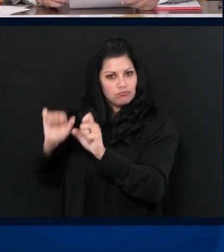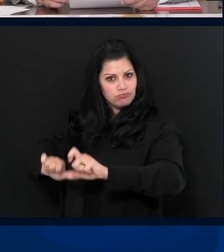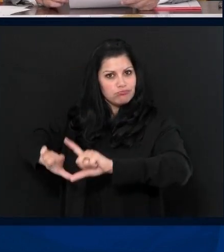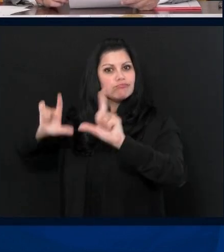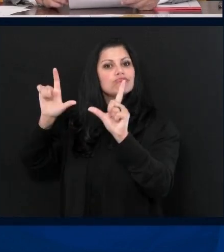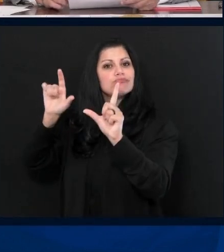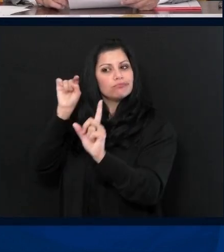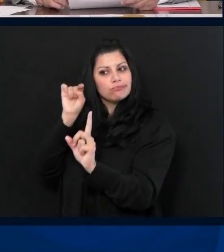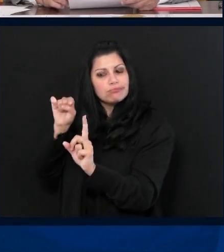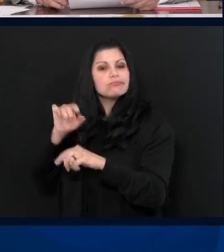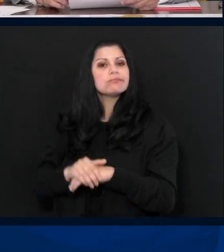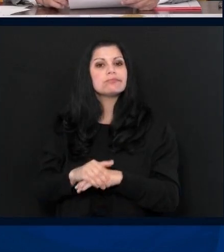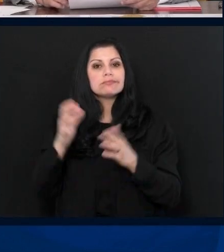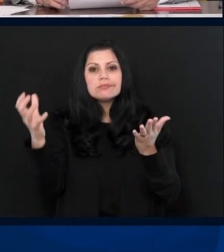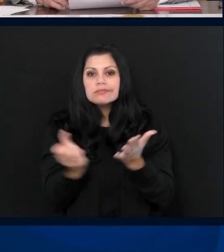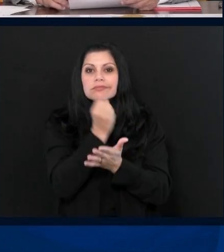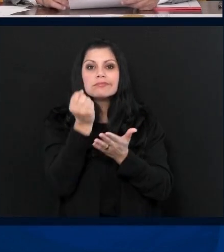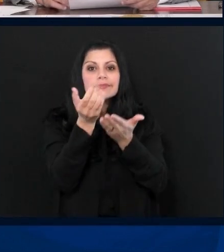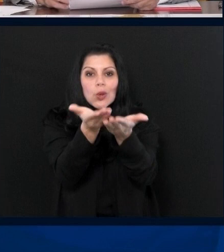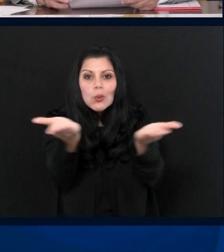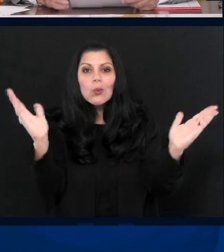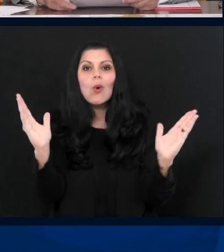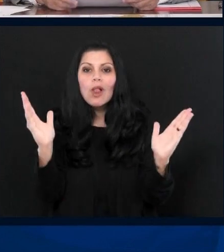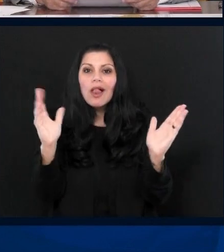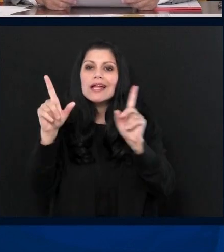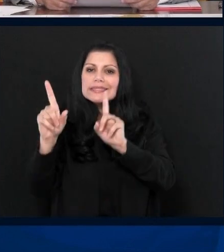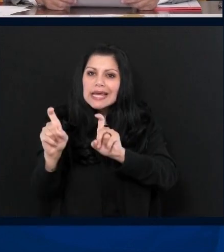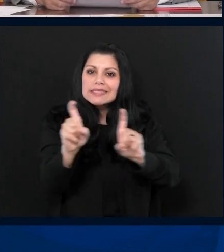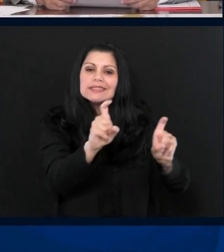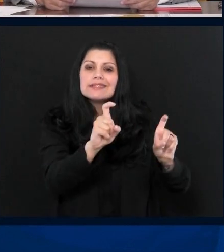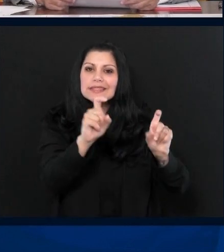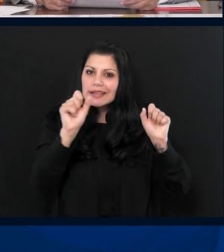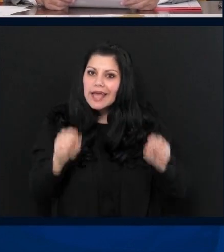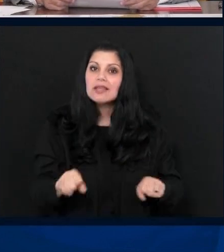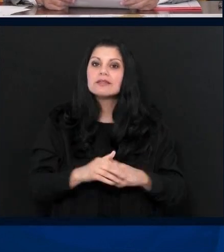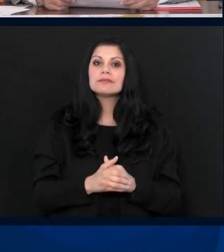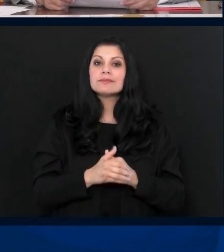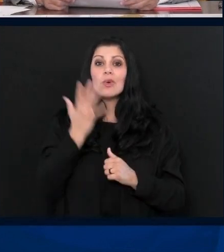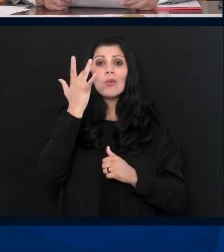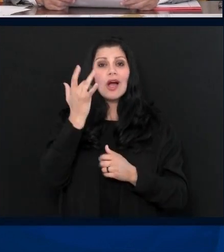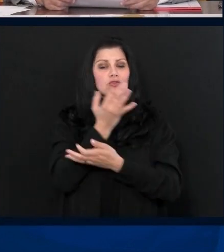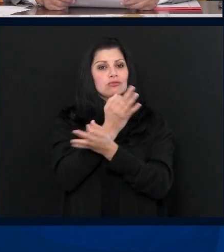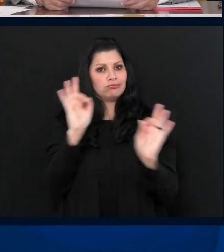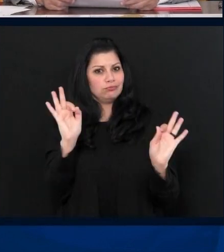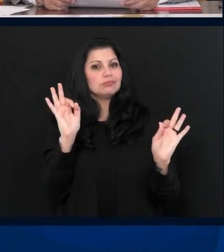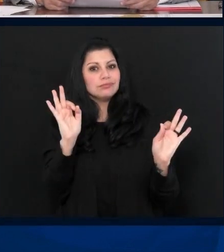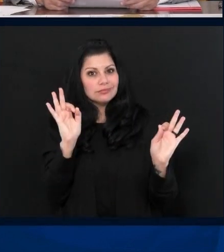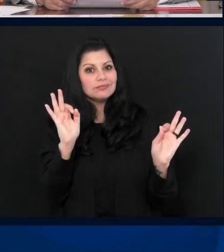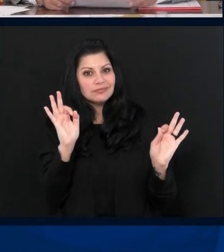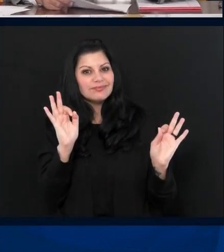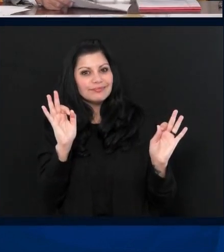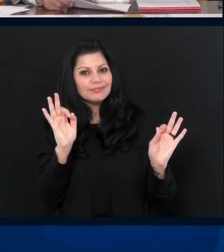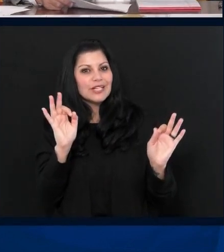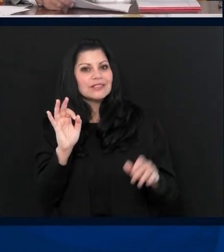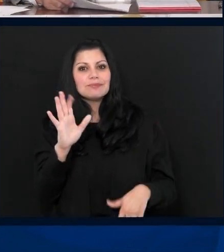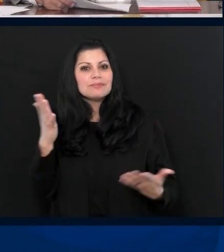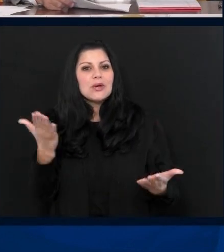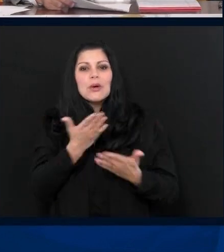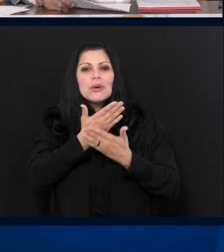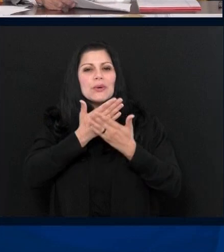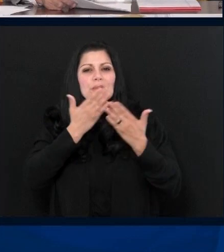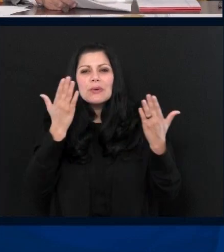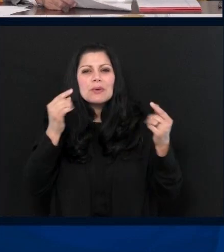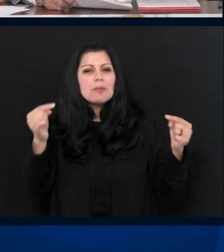encourage everyone to take advantage of this free testing. It won't cost you a dime. It absolutely is painless for the